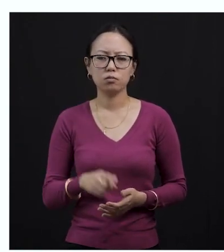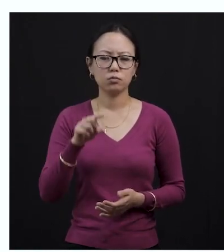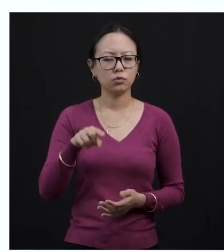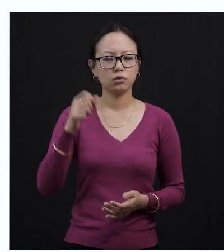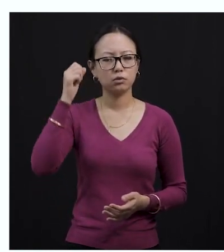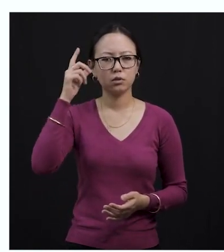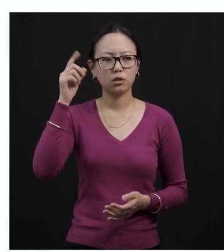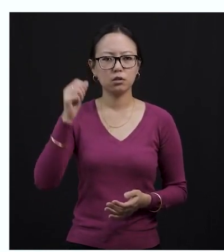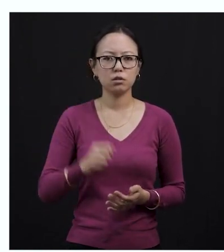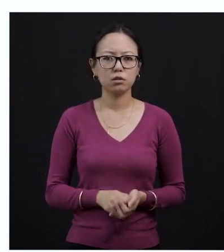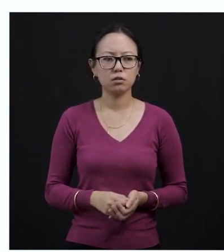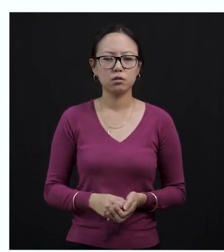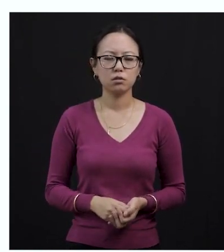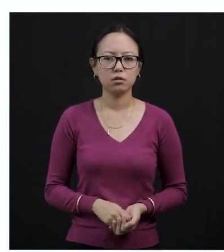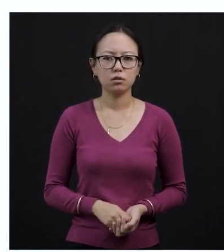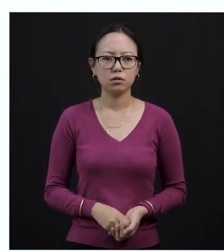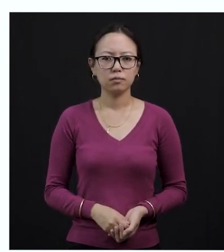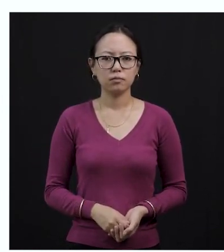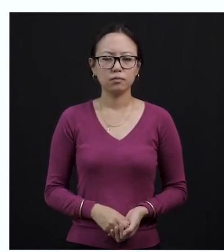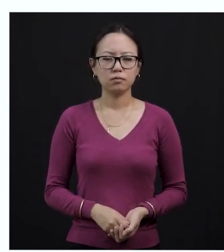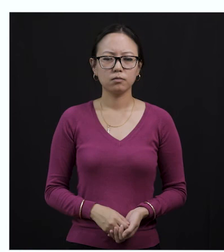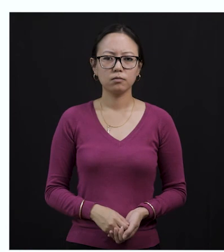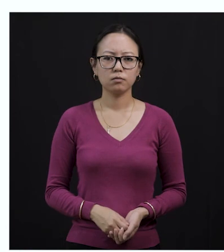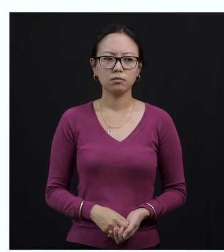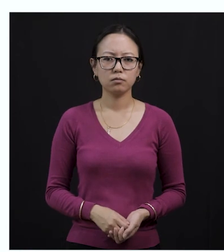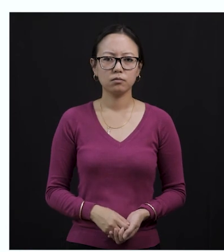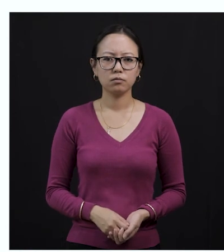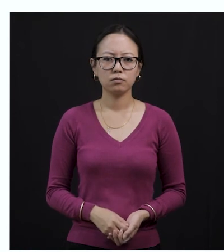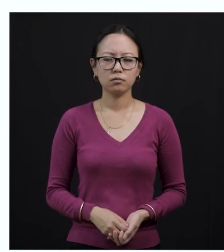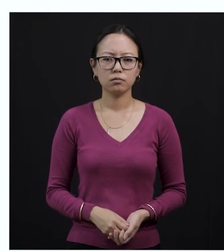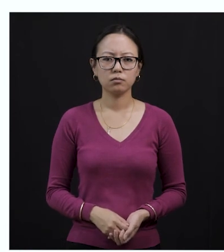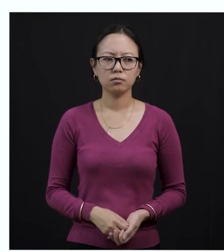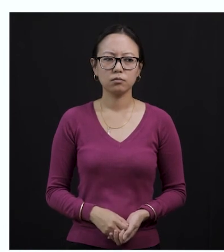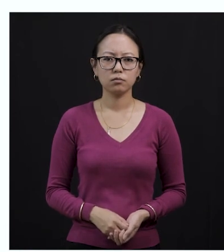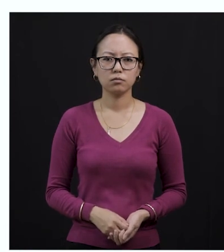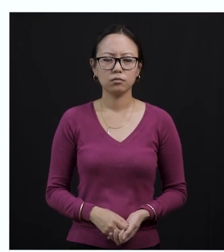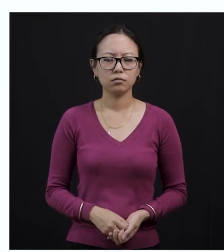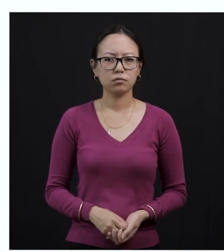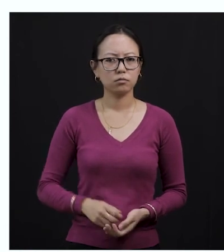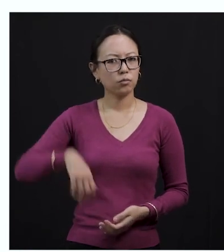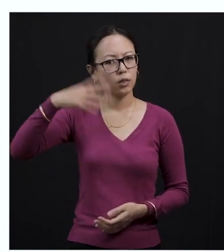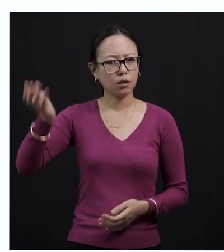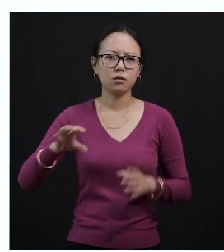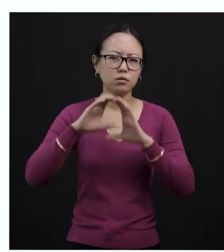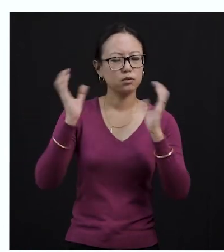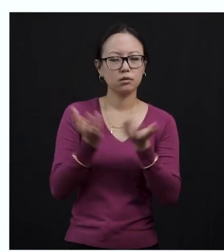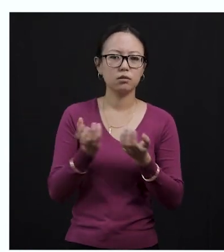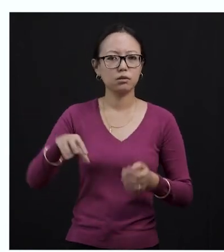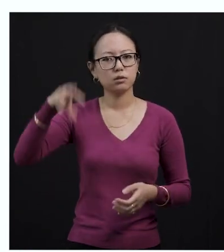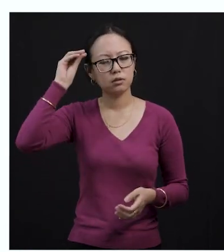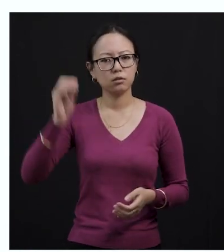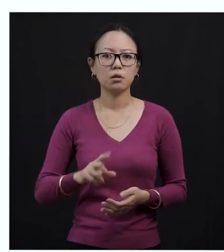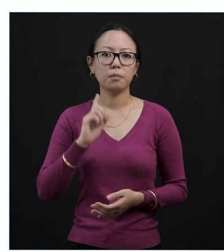numbers after a certain number. So that we will be coming into those classes later on. But for